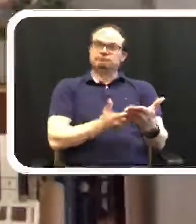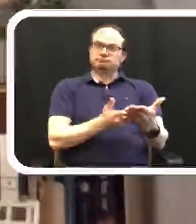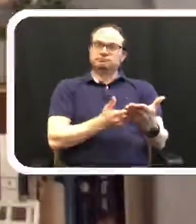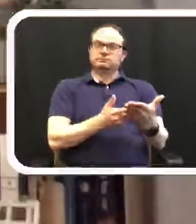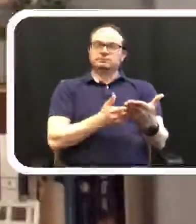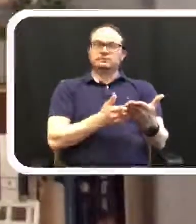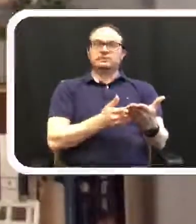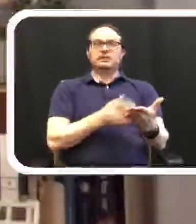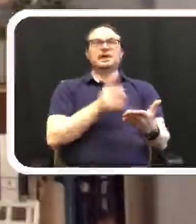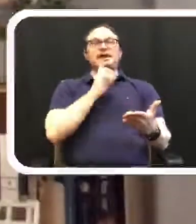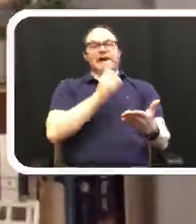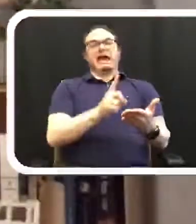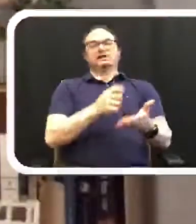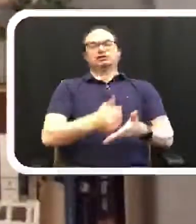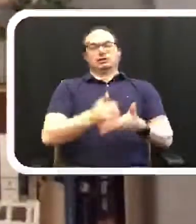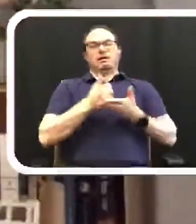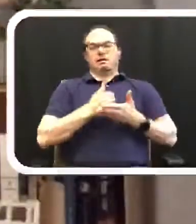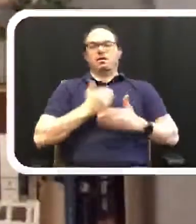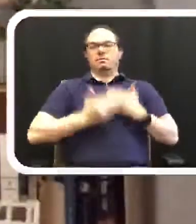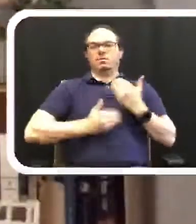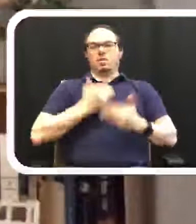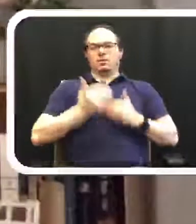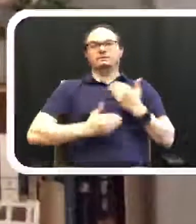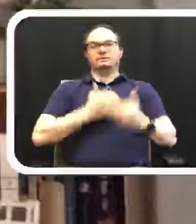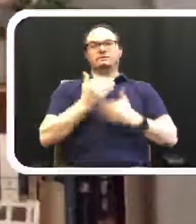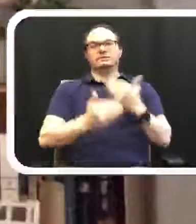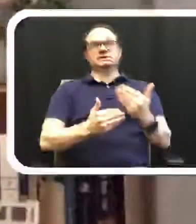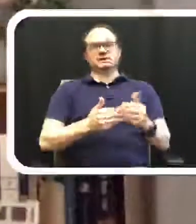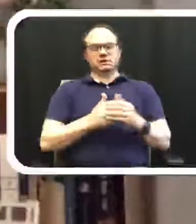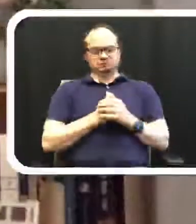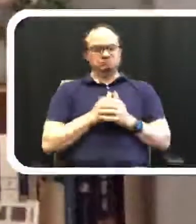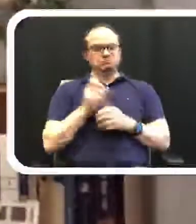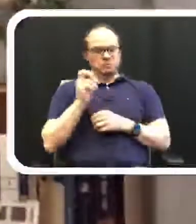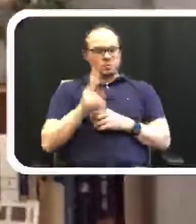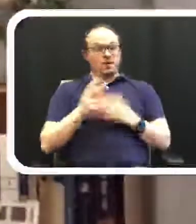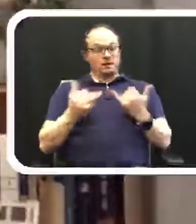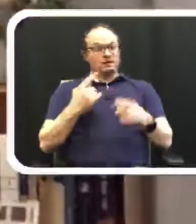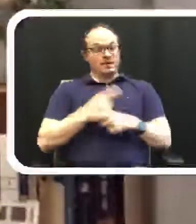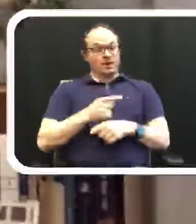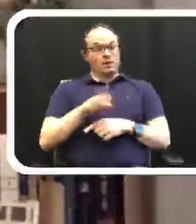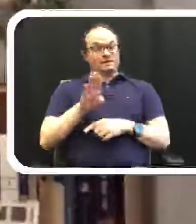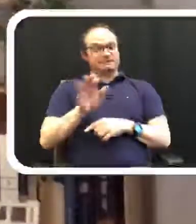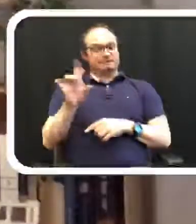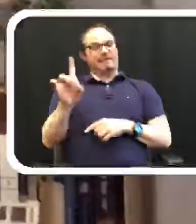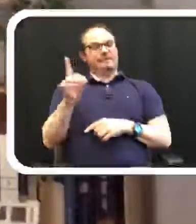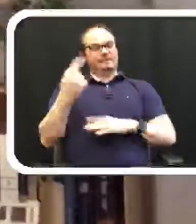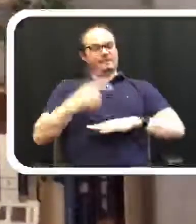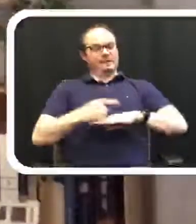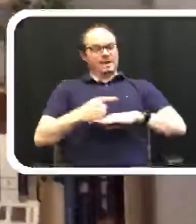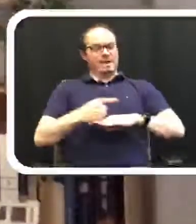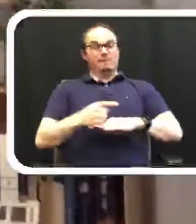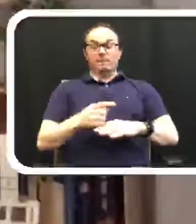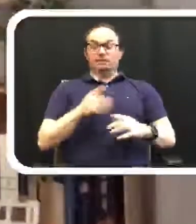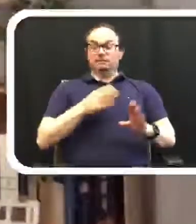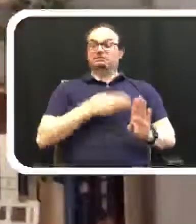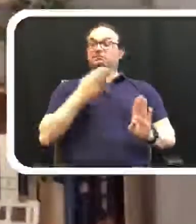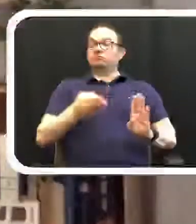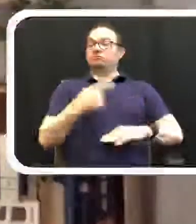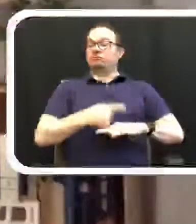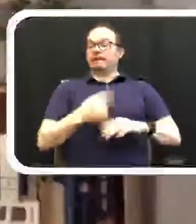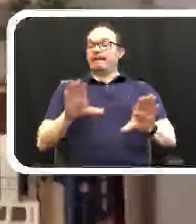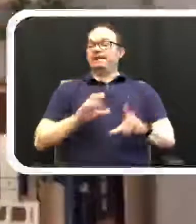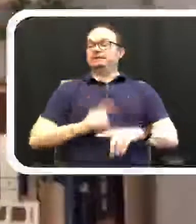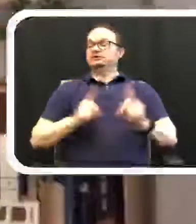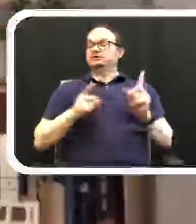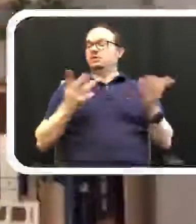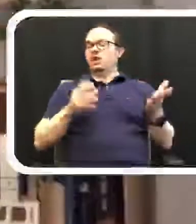can absolutely help you to process and say, okay, today was a bad day, but here's what I did differently today. Or